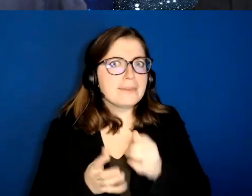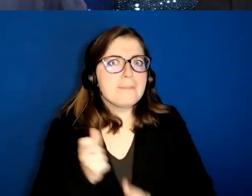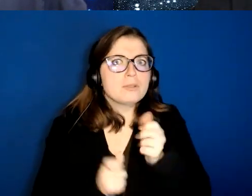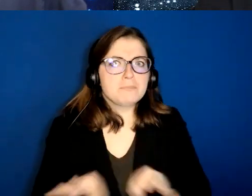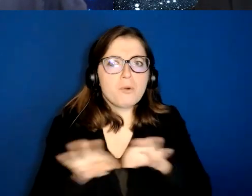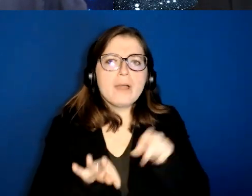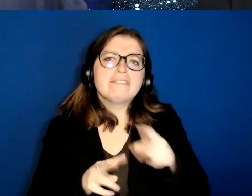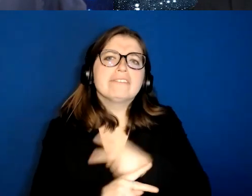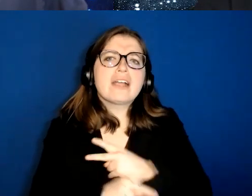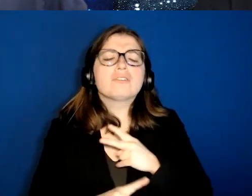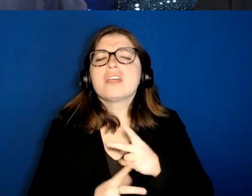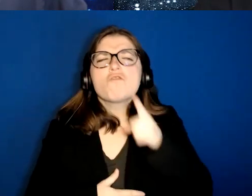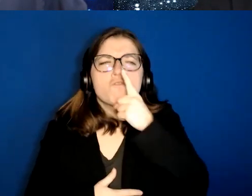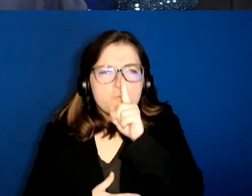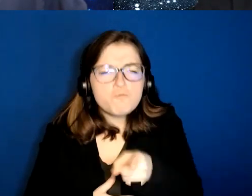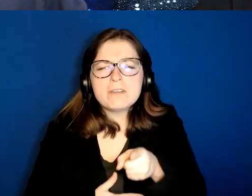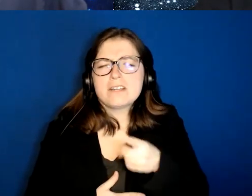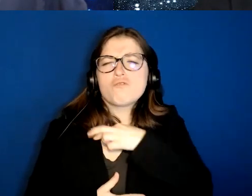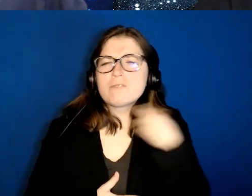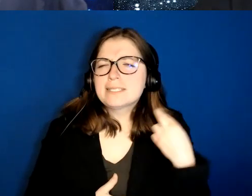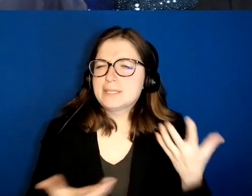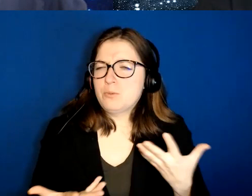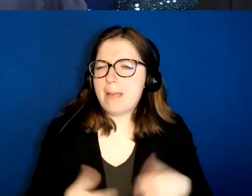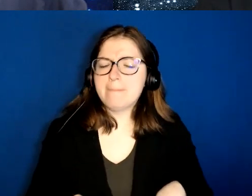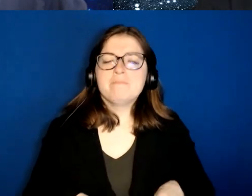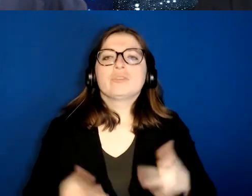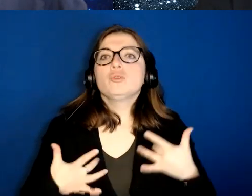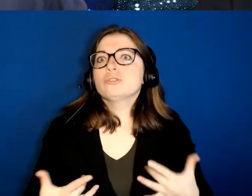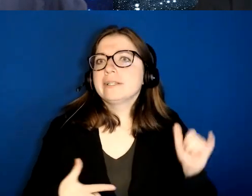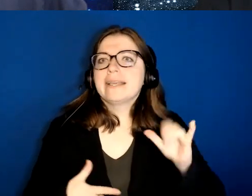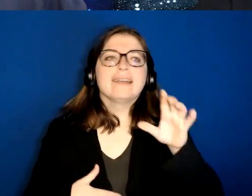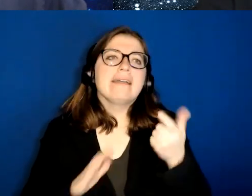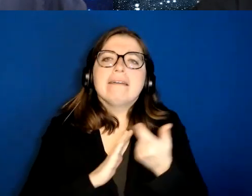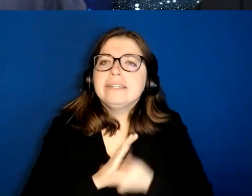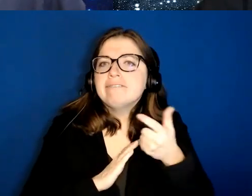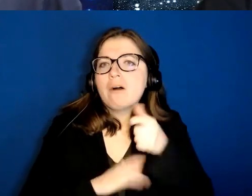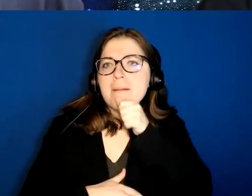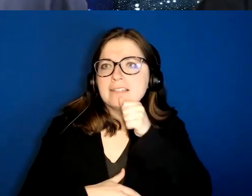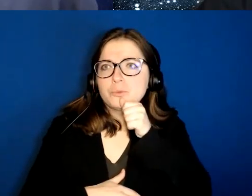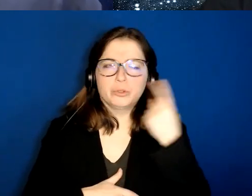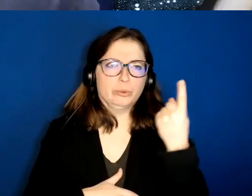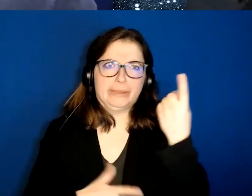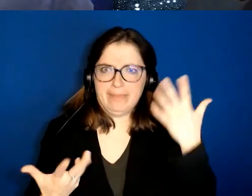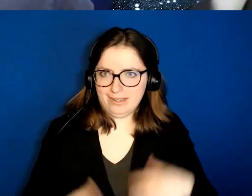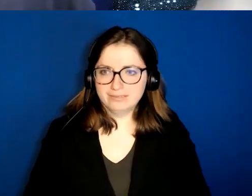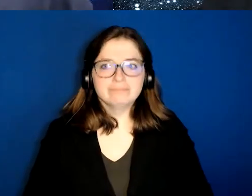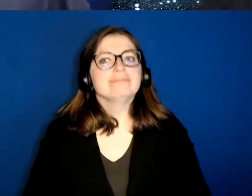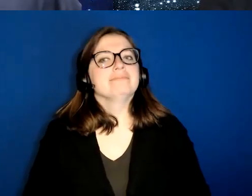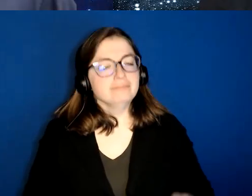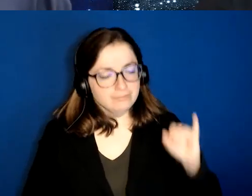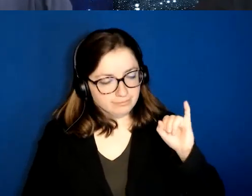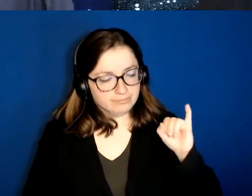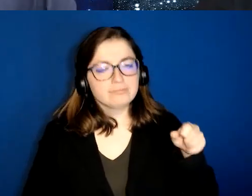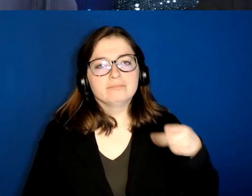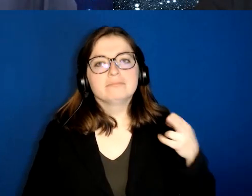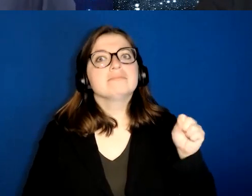risk. And it's usually something very simple, like a default password or something. So that happens so often. By the way, I